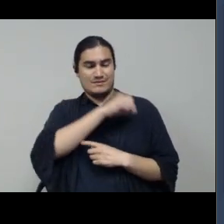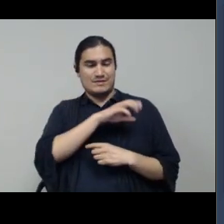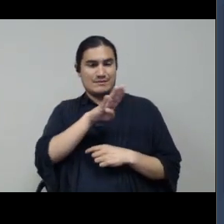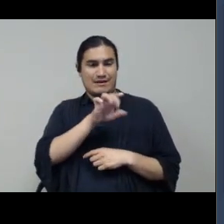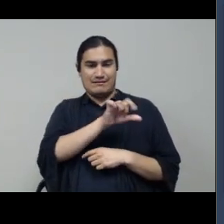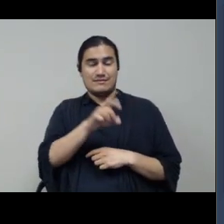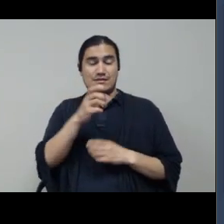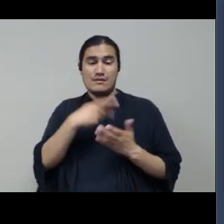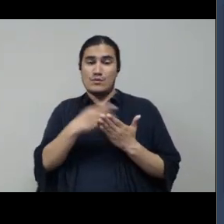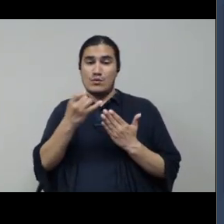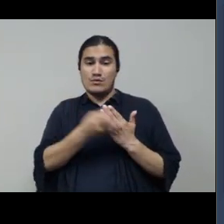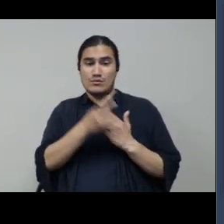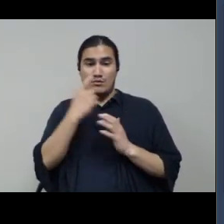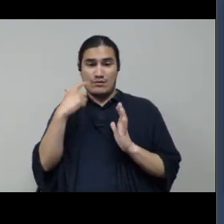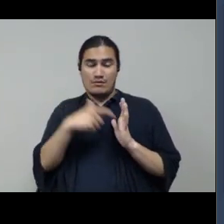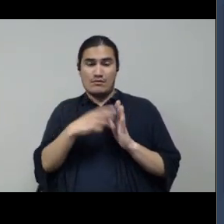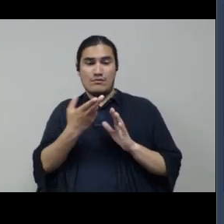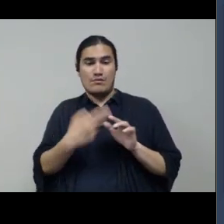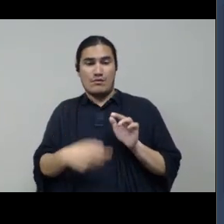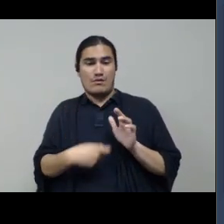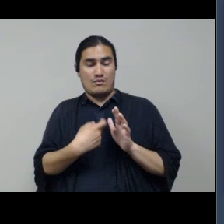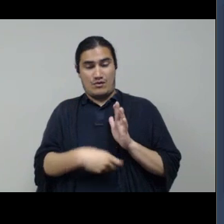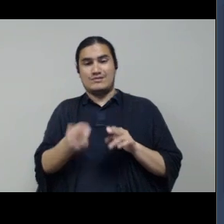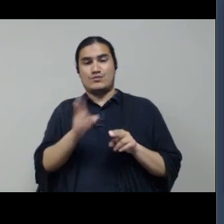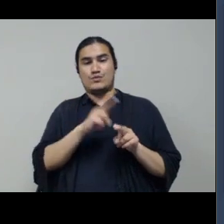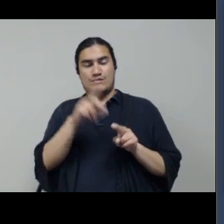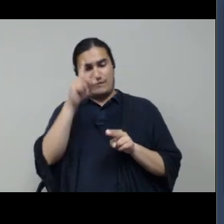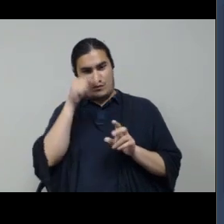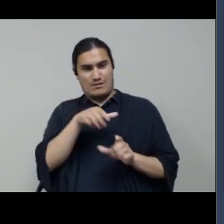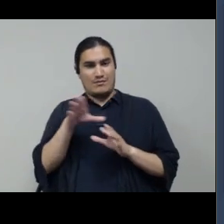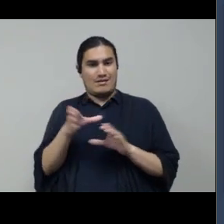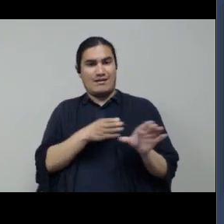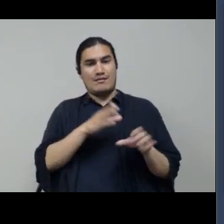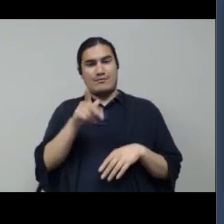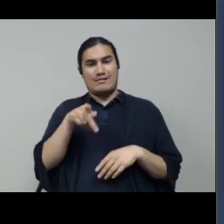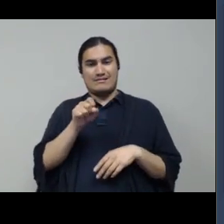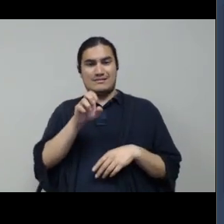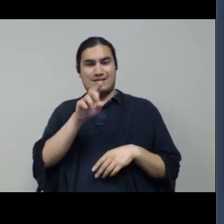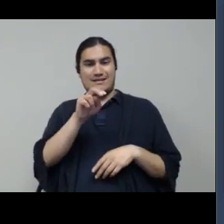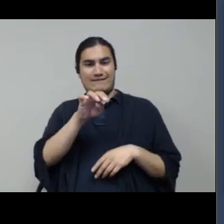The project realized cost increases for the PS&E phase due